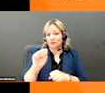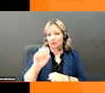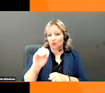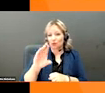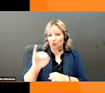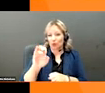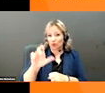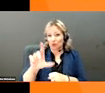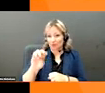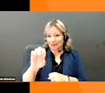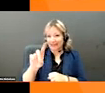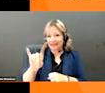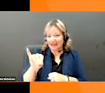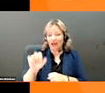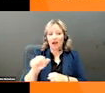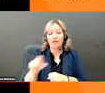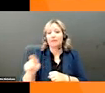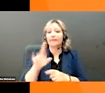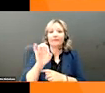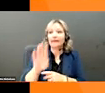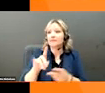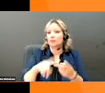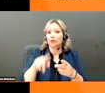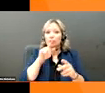of, what's